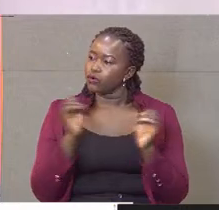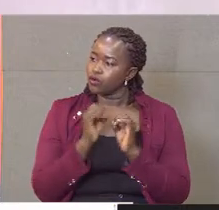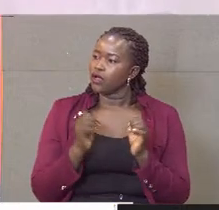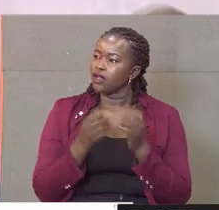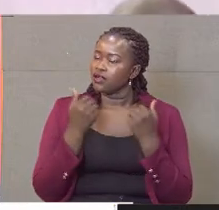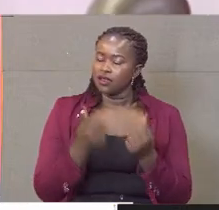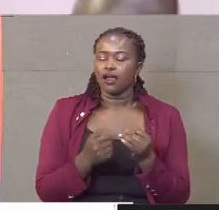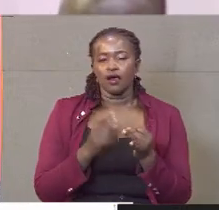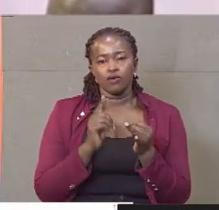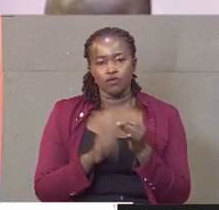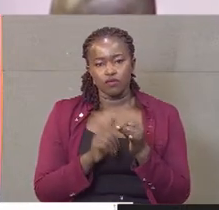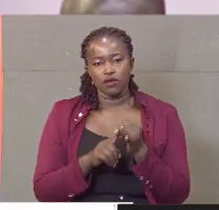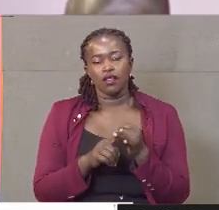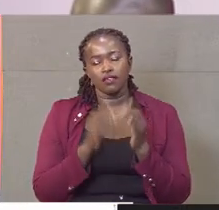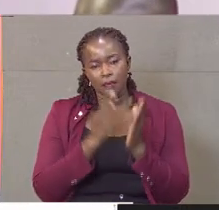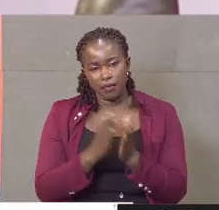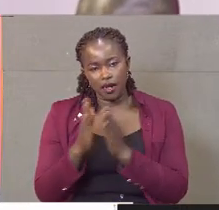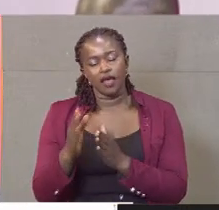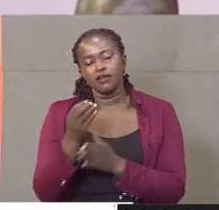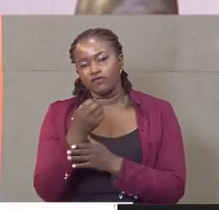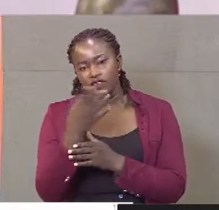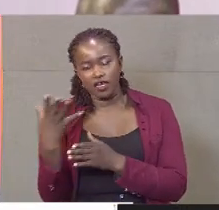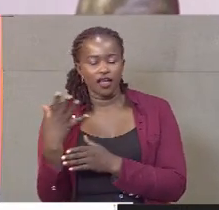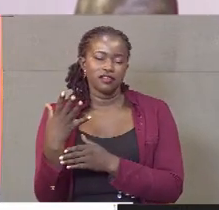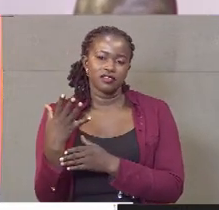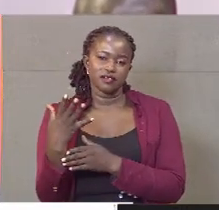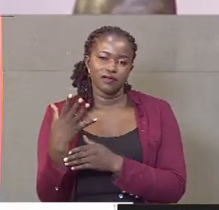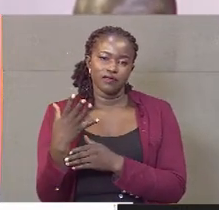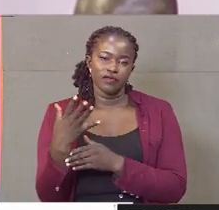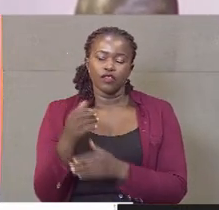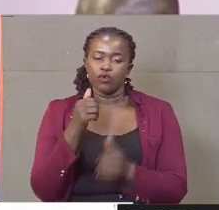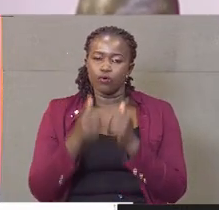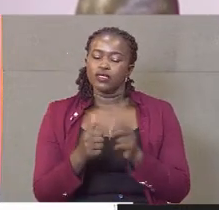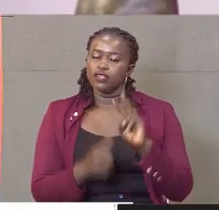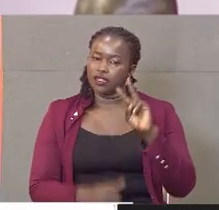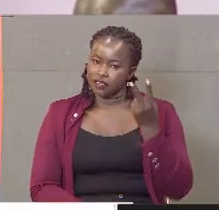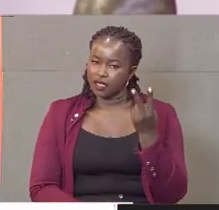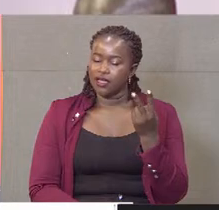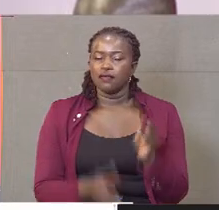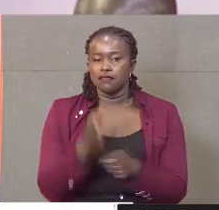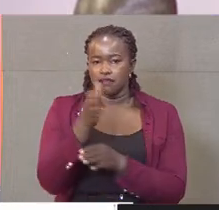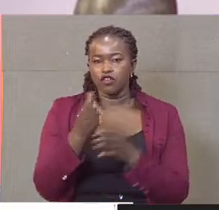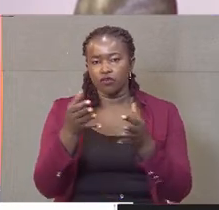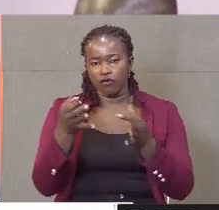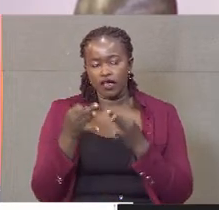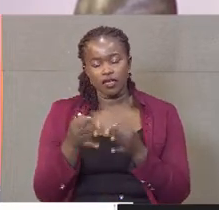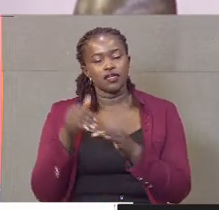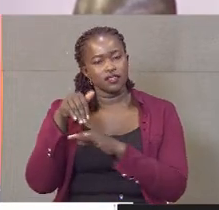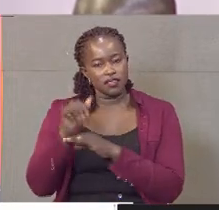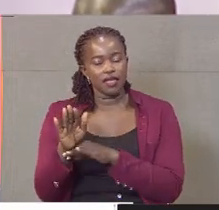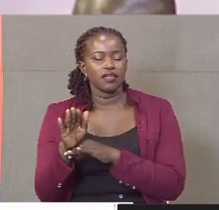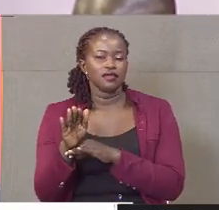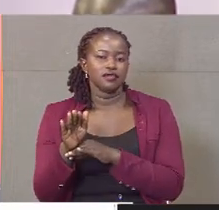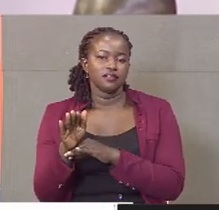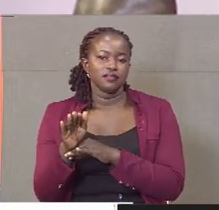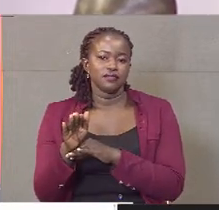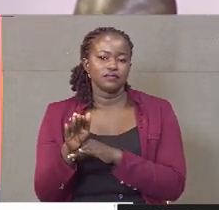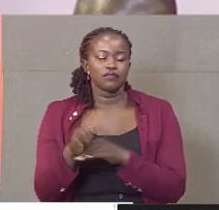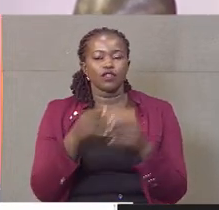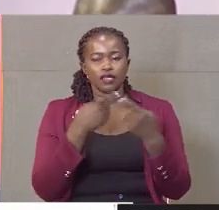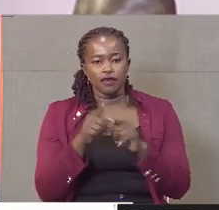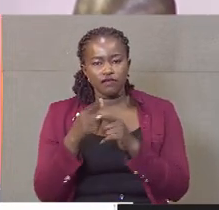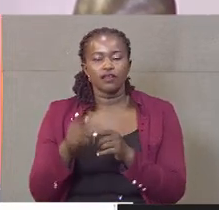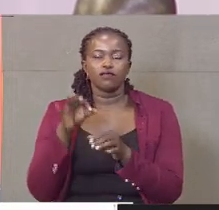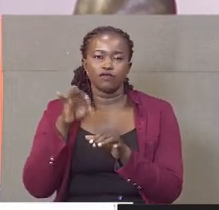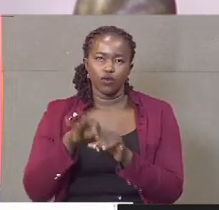the indicative planning figures, which the second one, which the Minister of Finance sent to the various